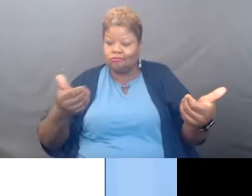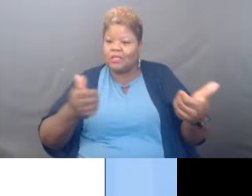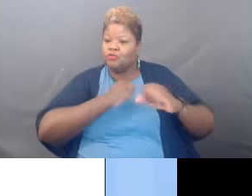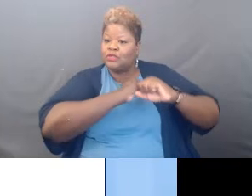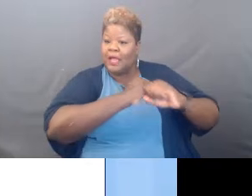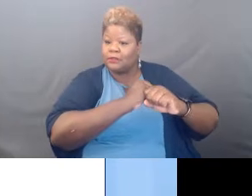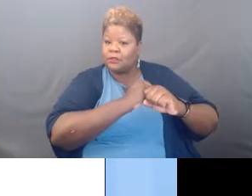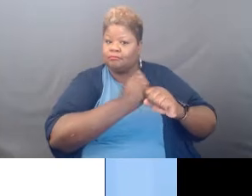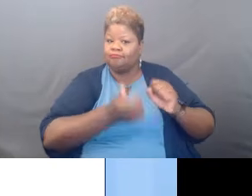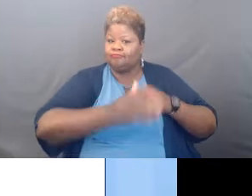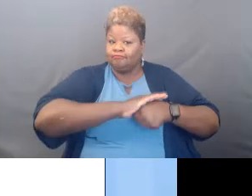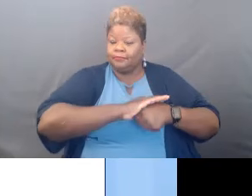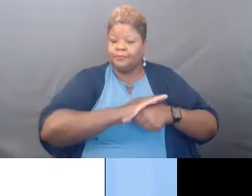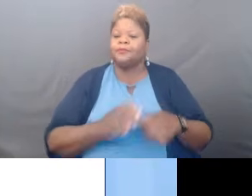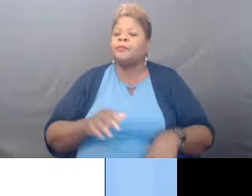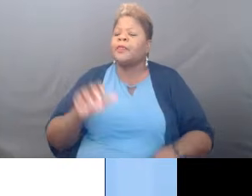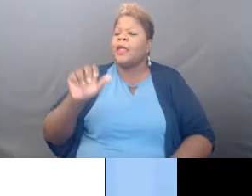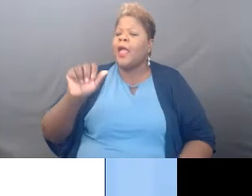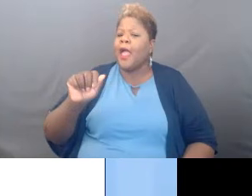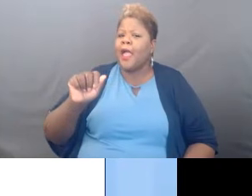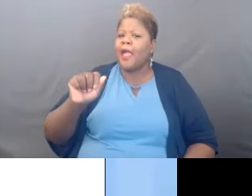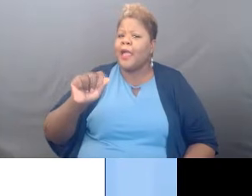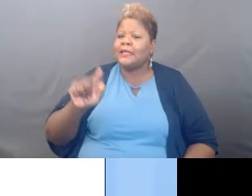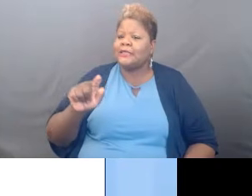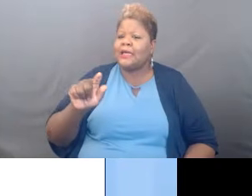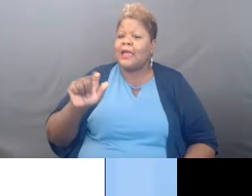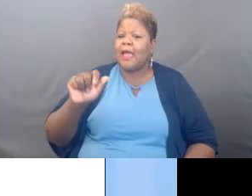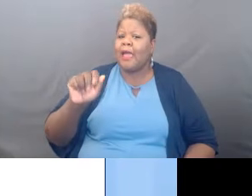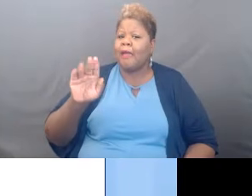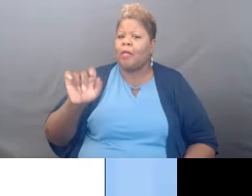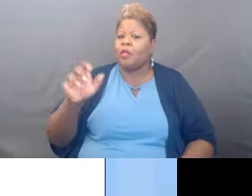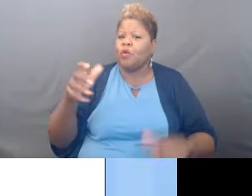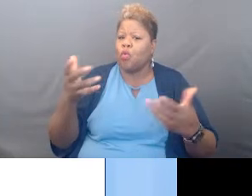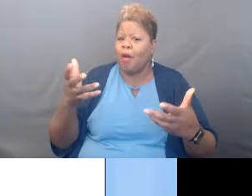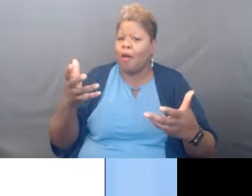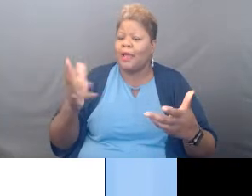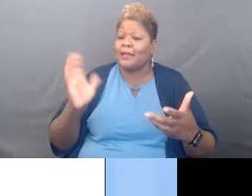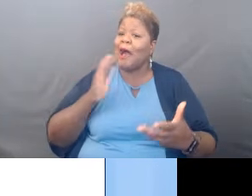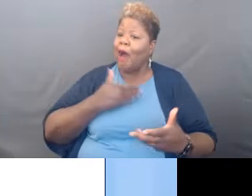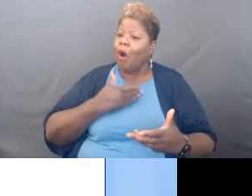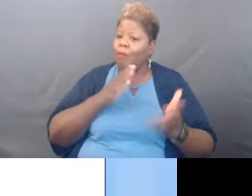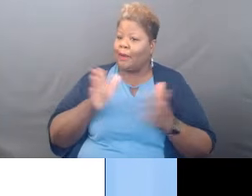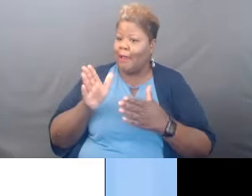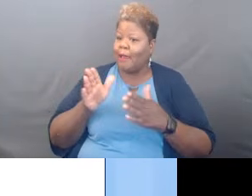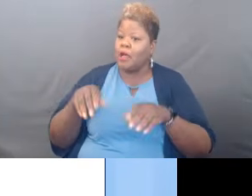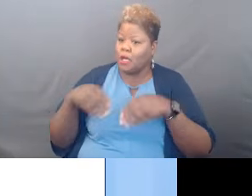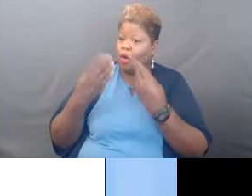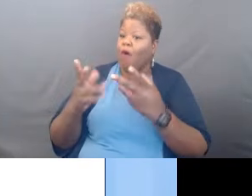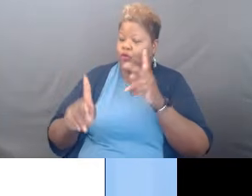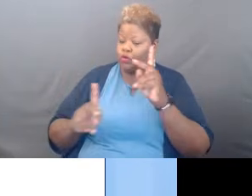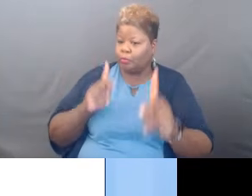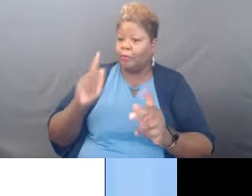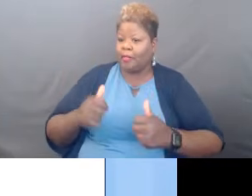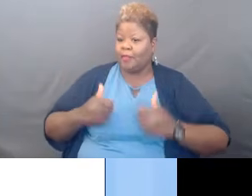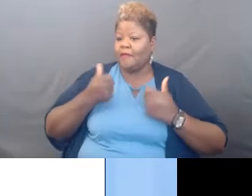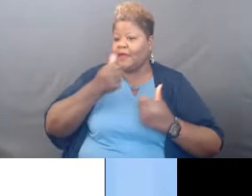protected. What is AZ ABLE? AZ ABLE is Arizona's ABLE plan. It is offered to Arizona